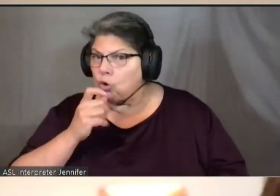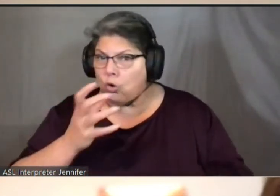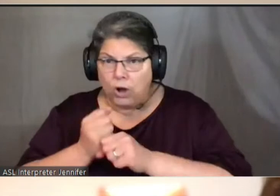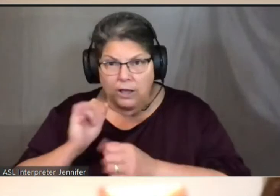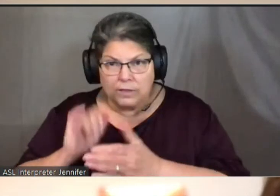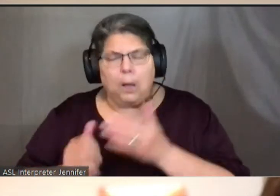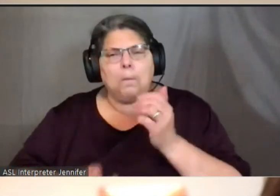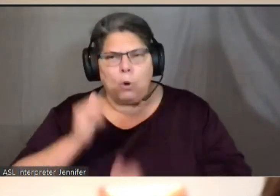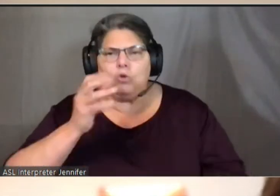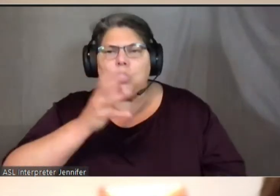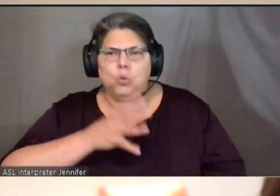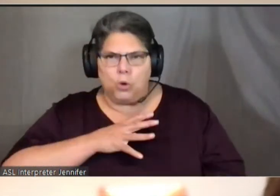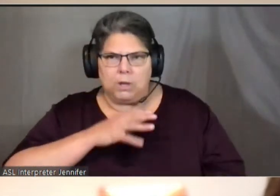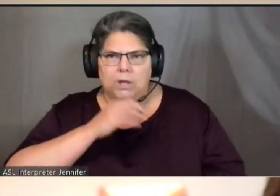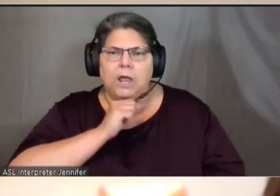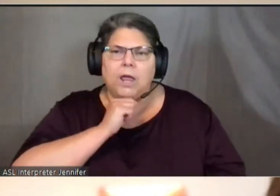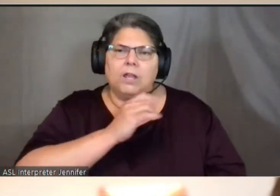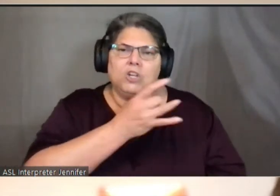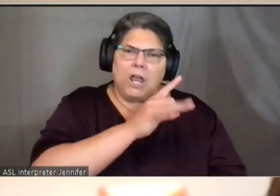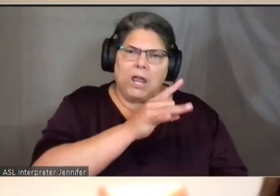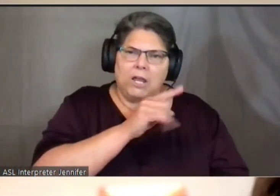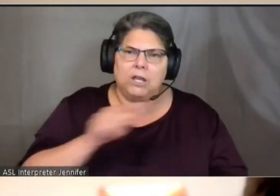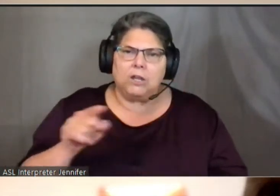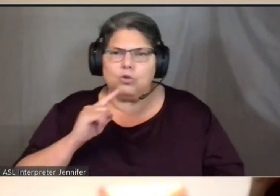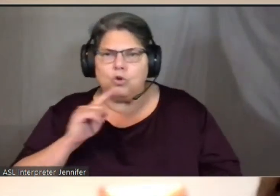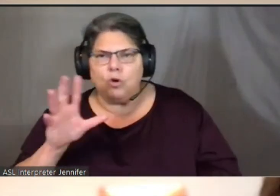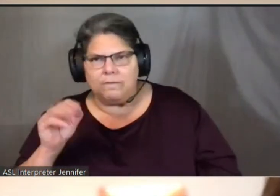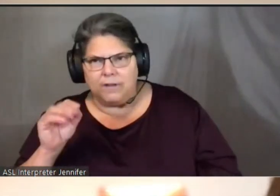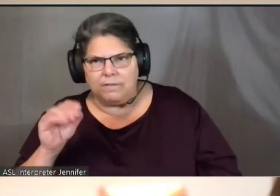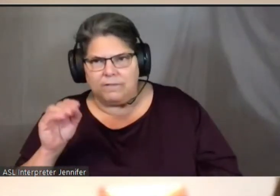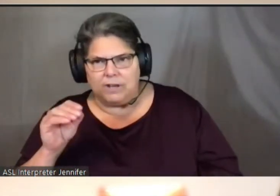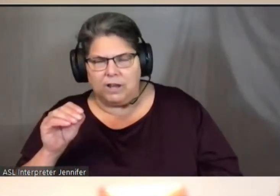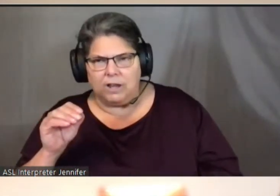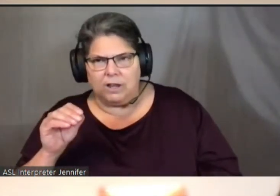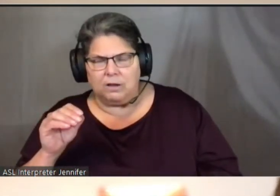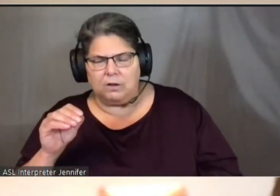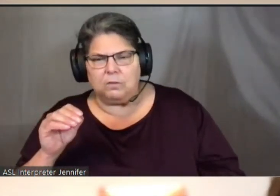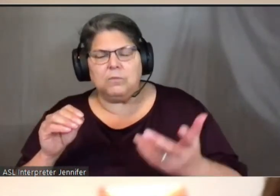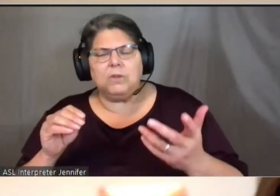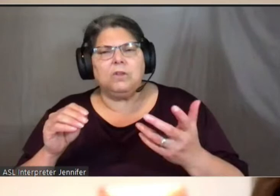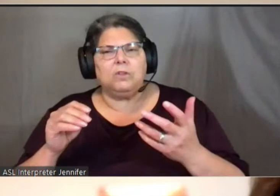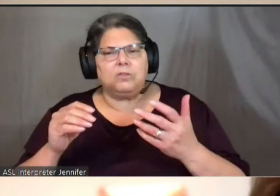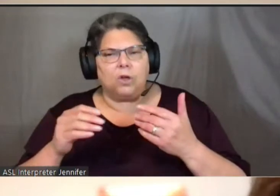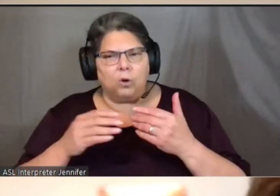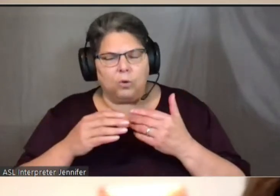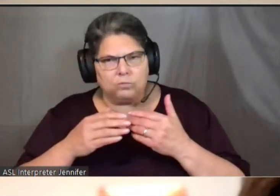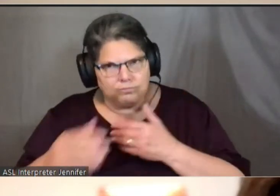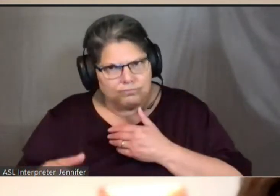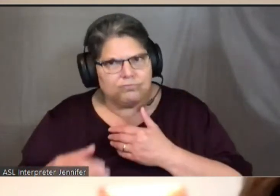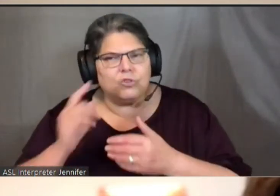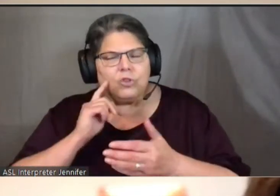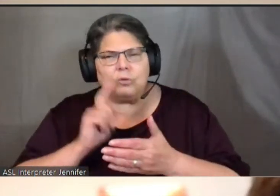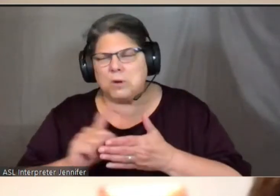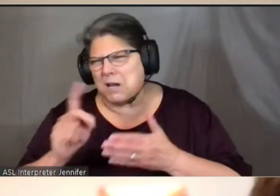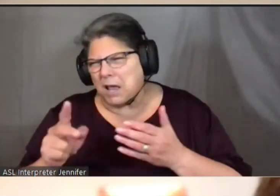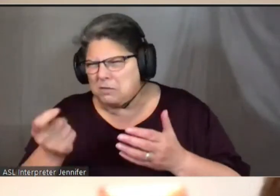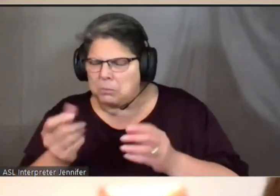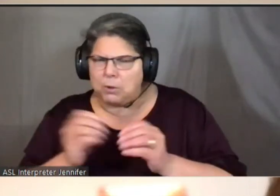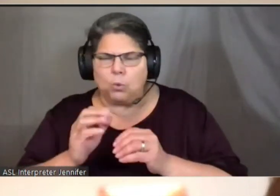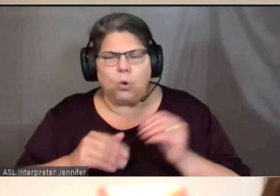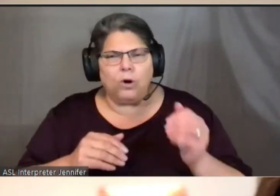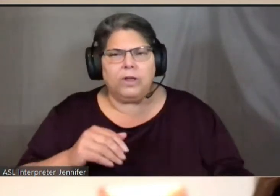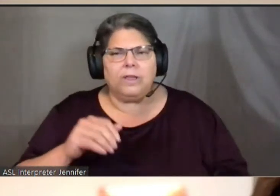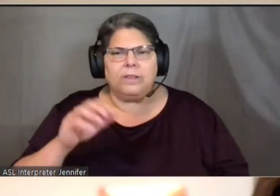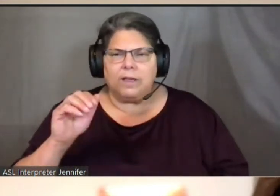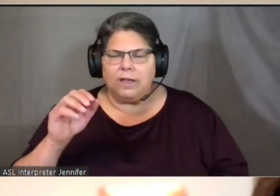to 50 years old. Over the next week and a little bit more, the FDA, the CDC,